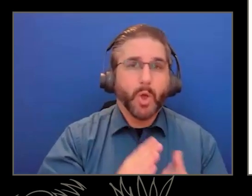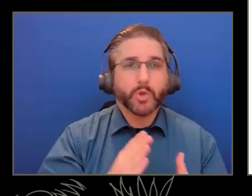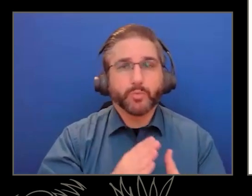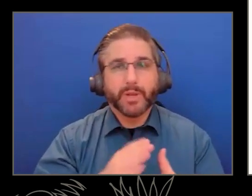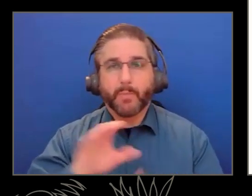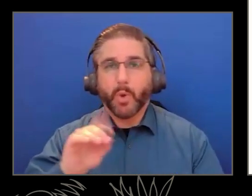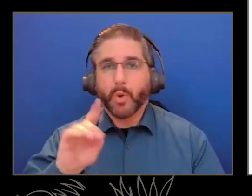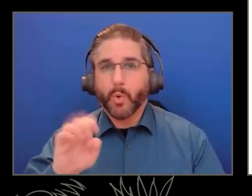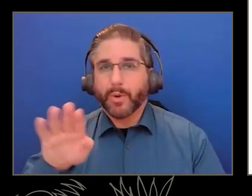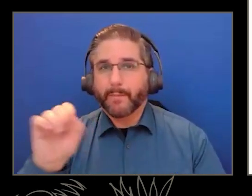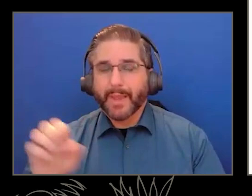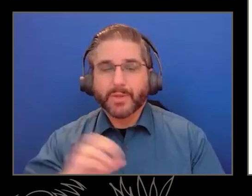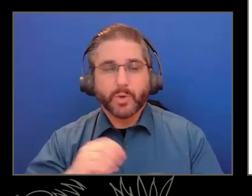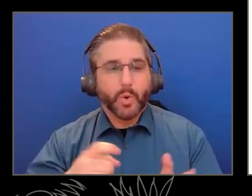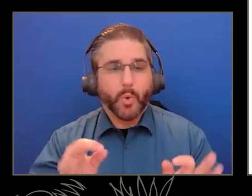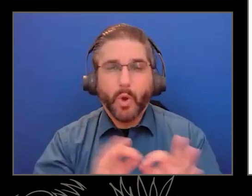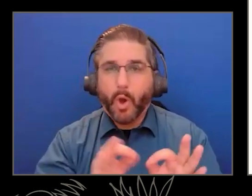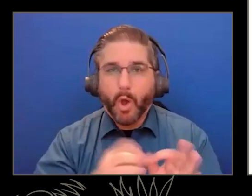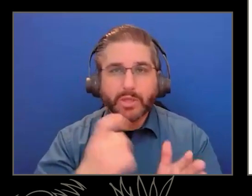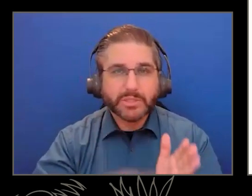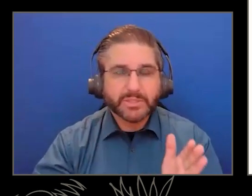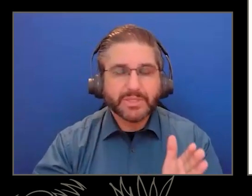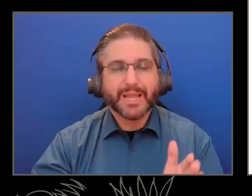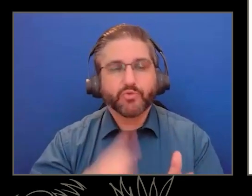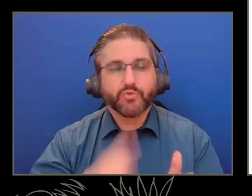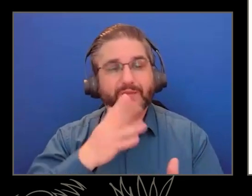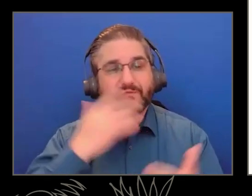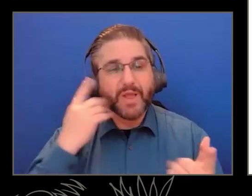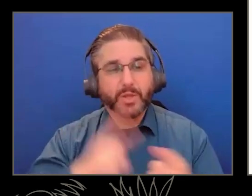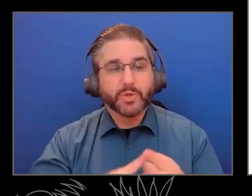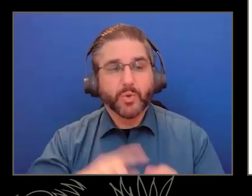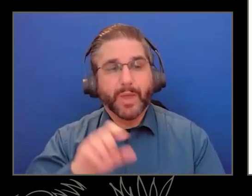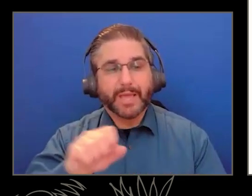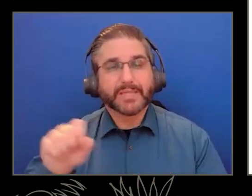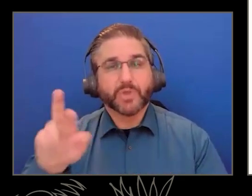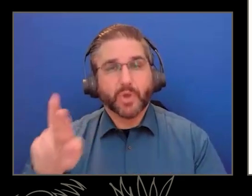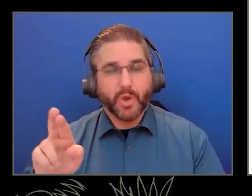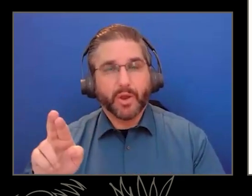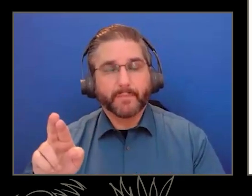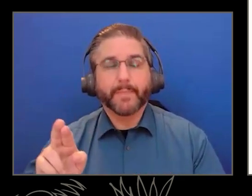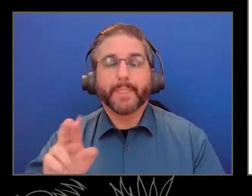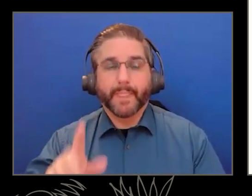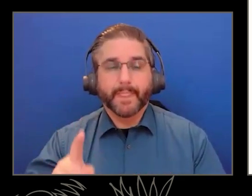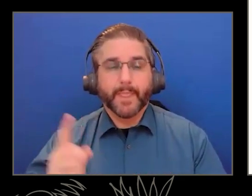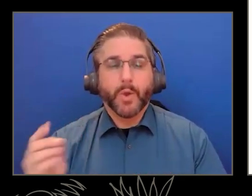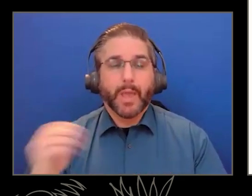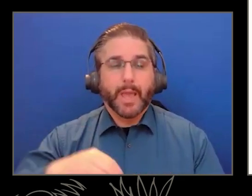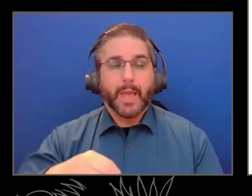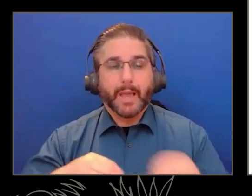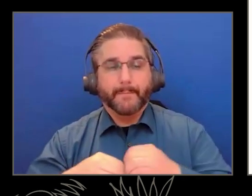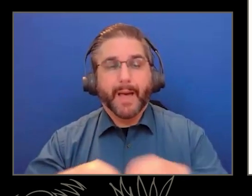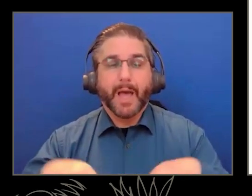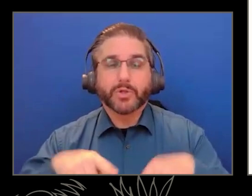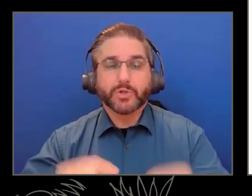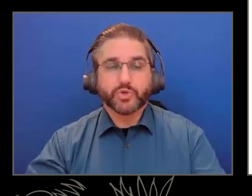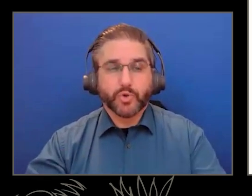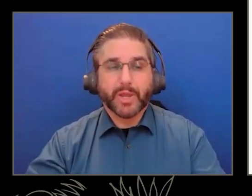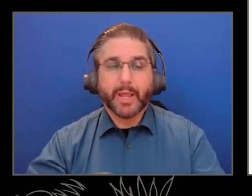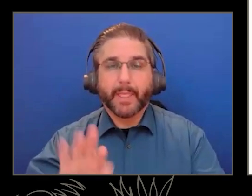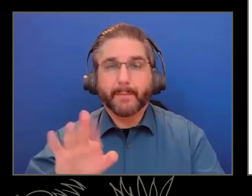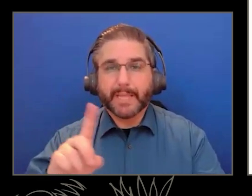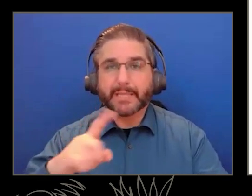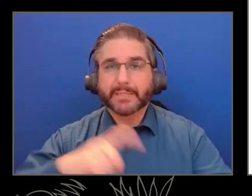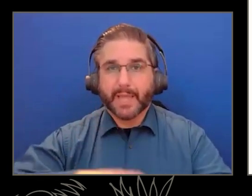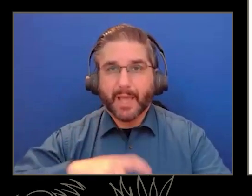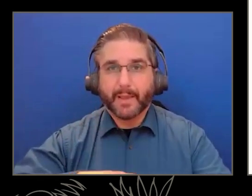and it's super SSR friendly, which is really important today. CSS modules are compiled at build time, and basically, if